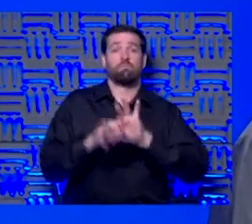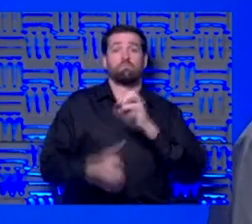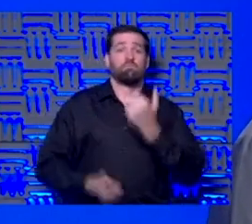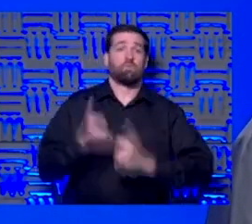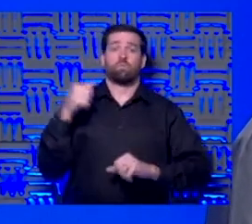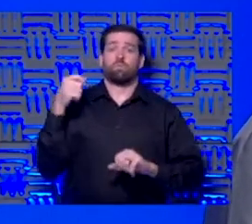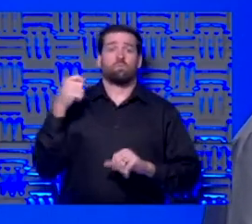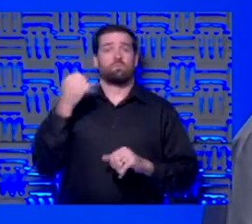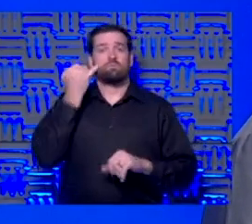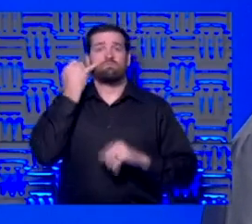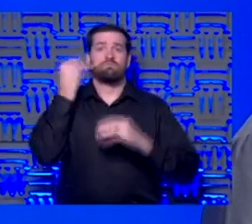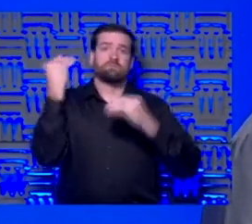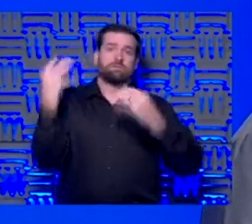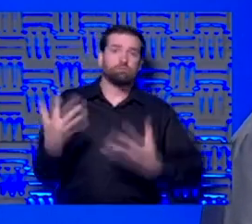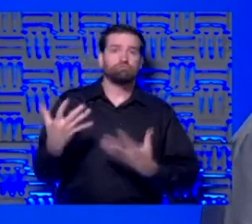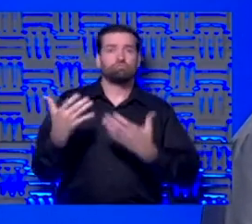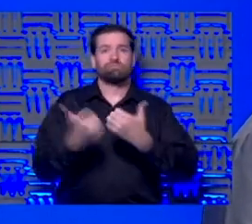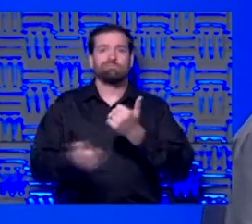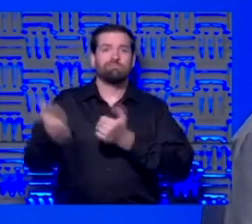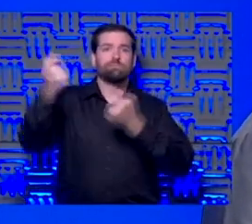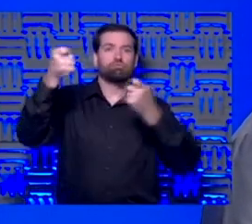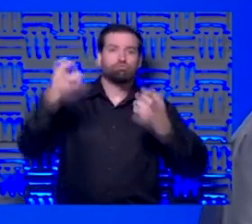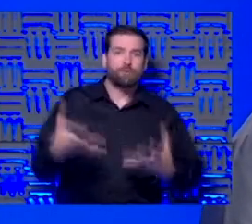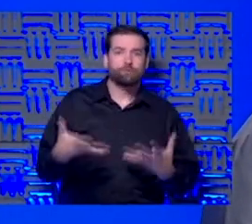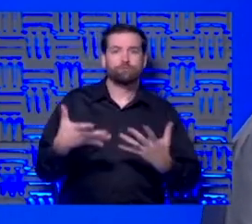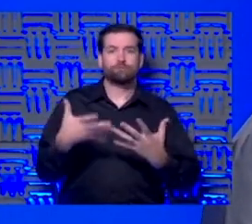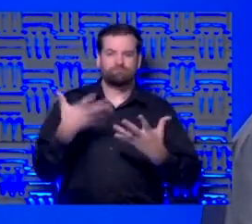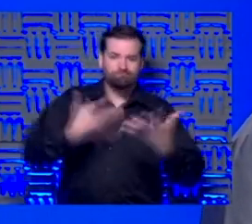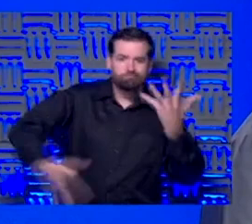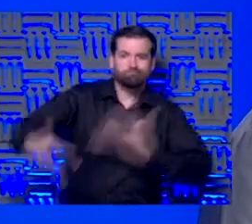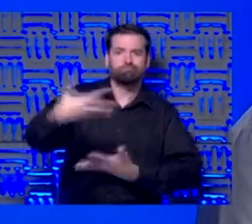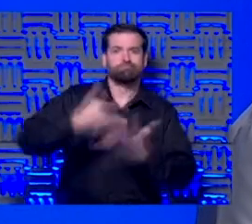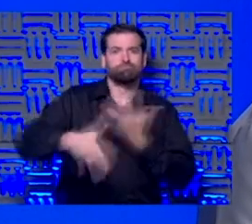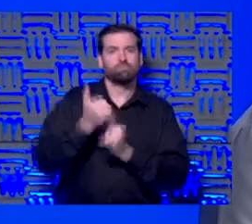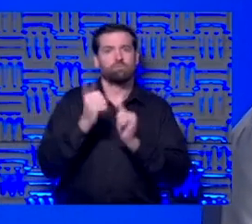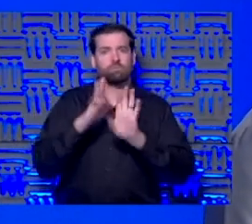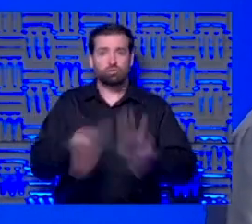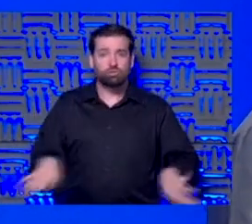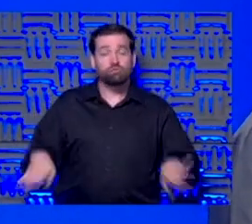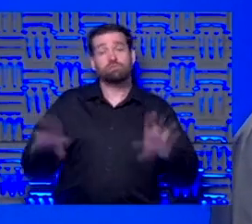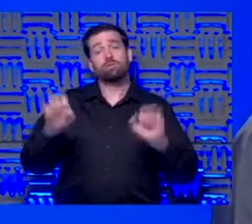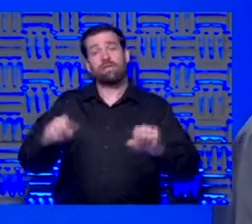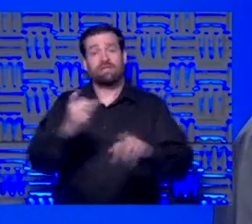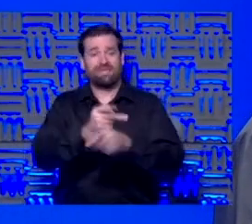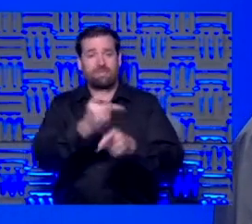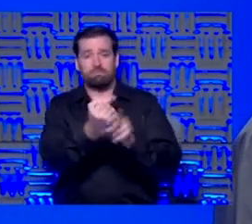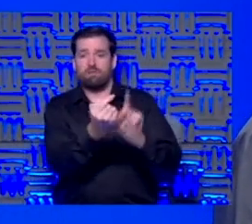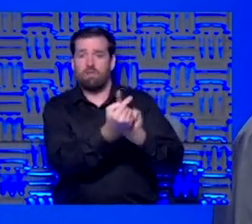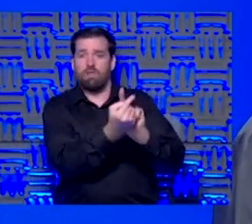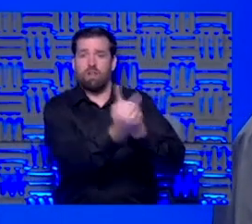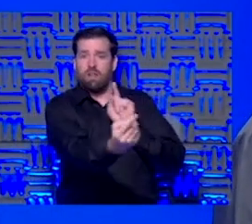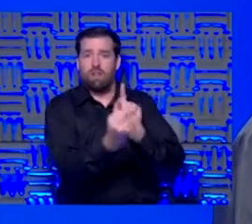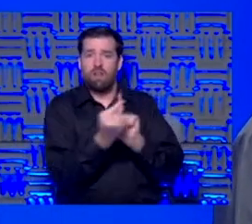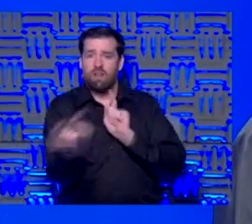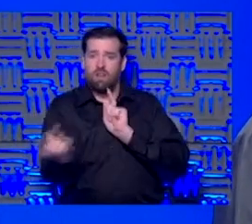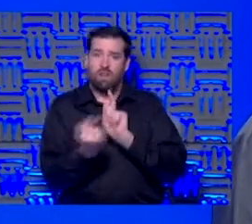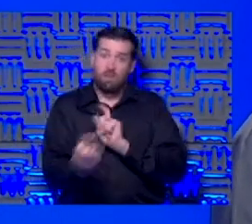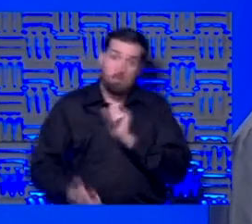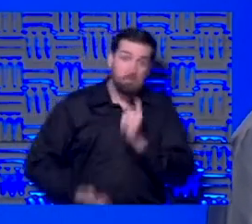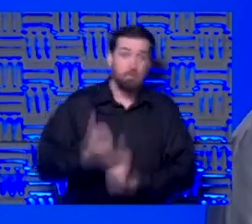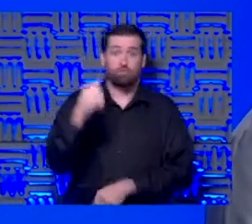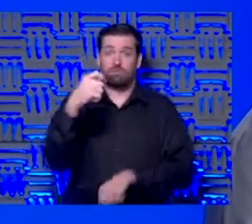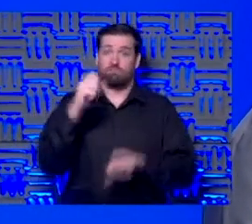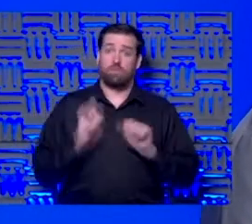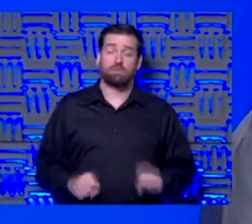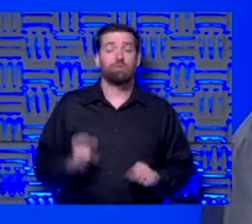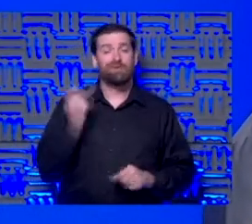if the teachers or the administrators or other people who are interacting with the children, if you can maintain that distance for as long as possible, if